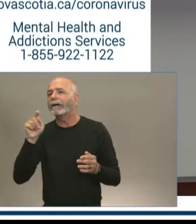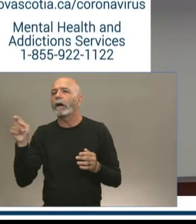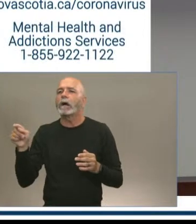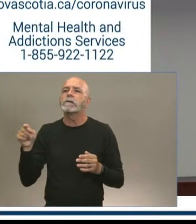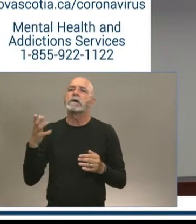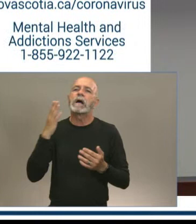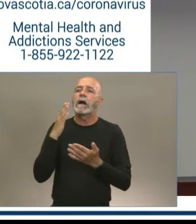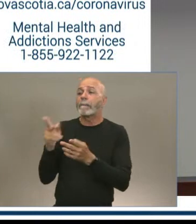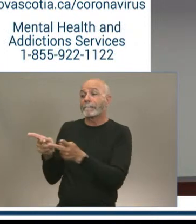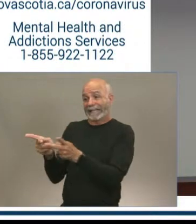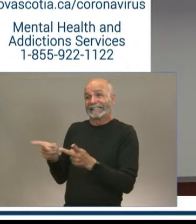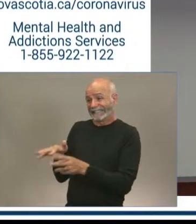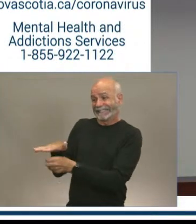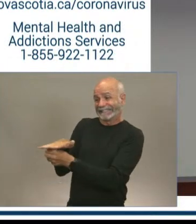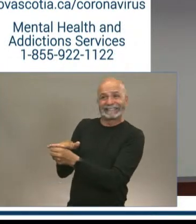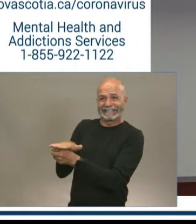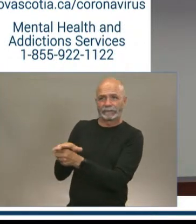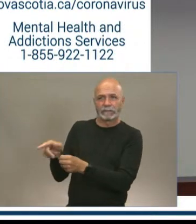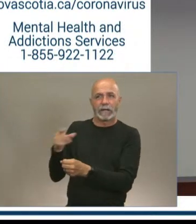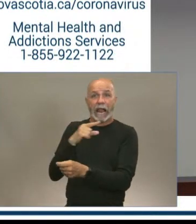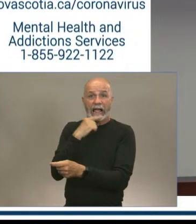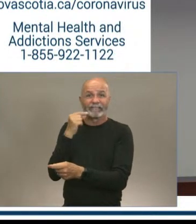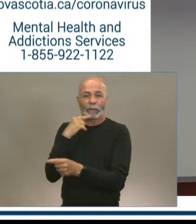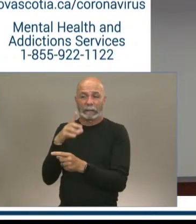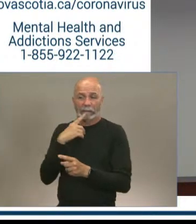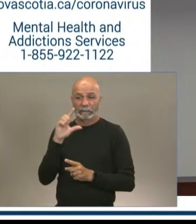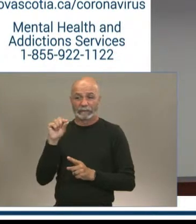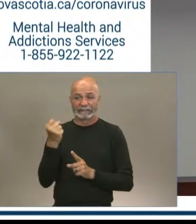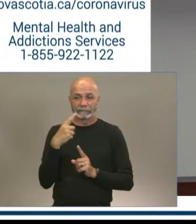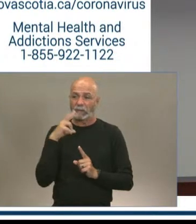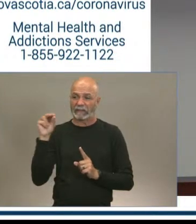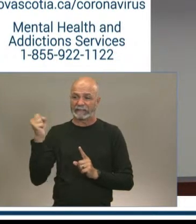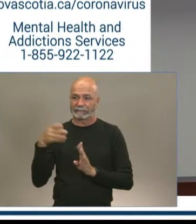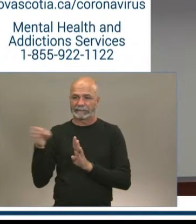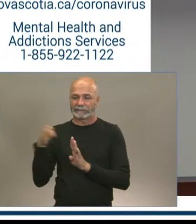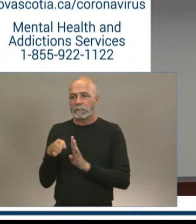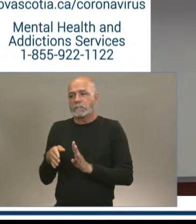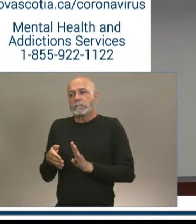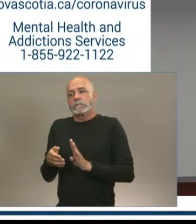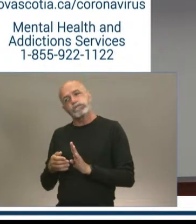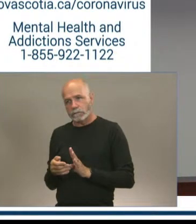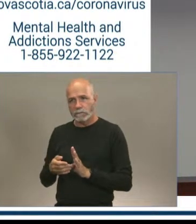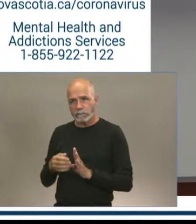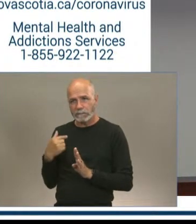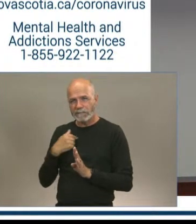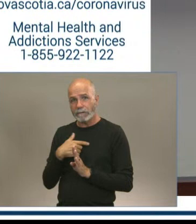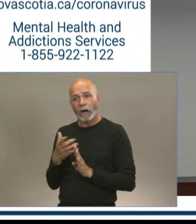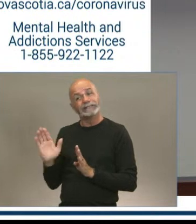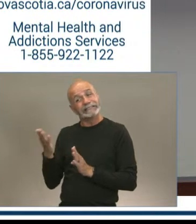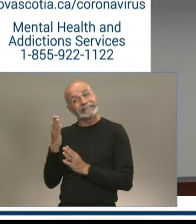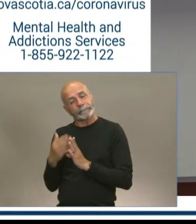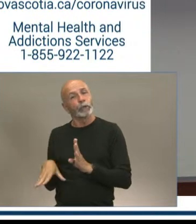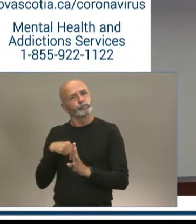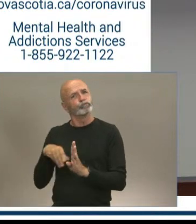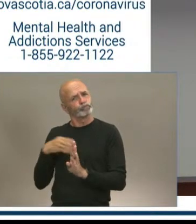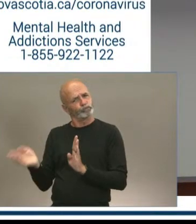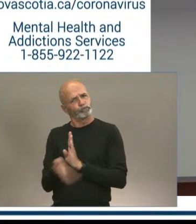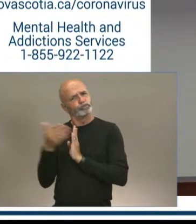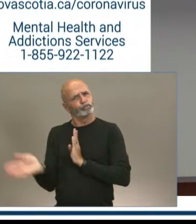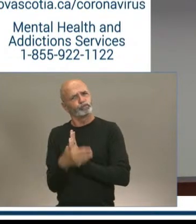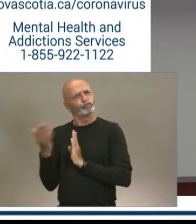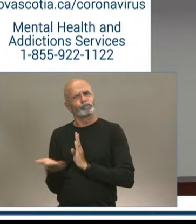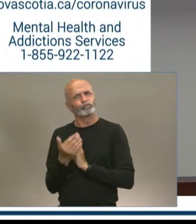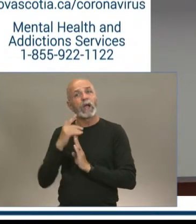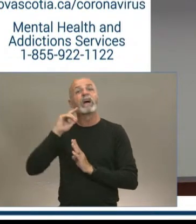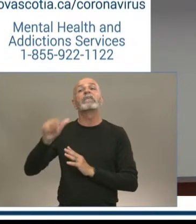that even for the younger people, they're doing better in Nova Scotia than many other provinces, and they haven't had as much time to get vaccinated. We still got